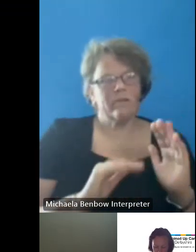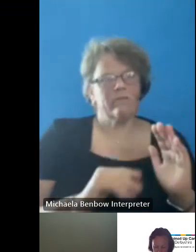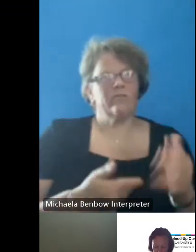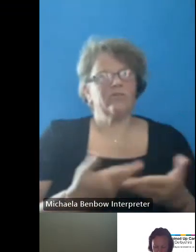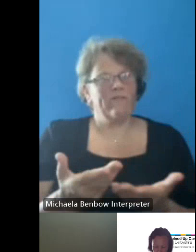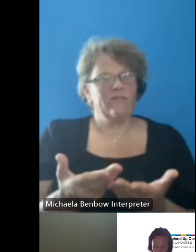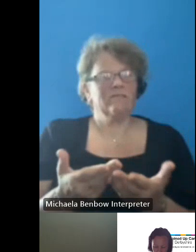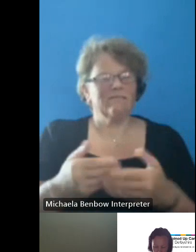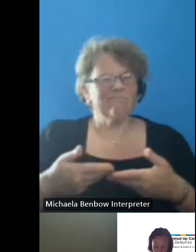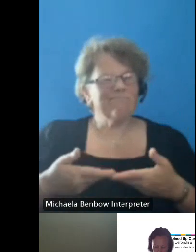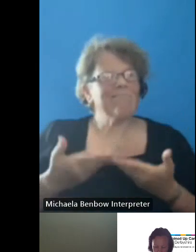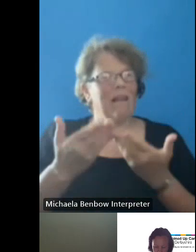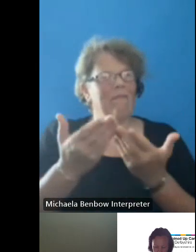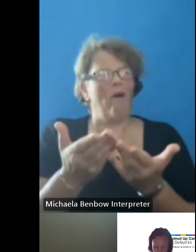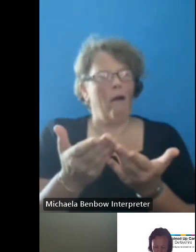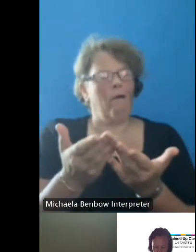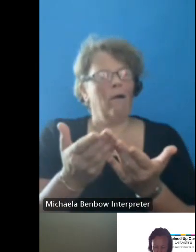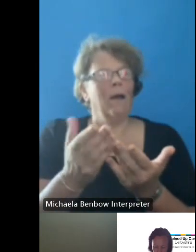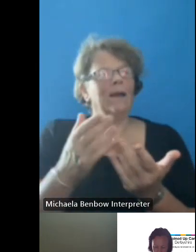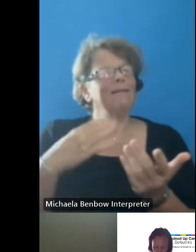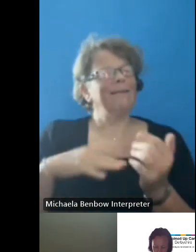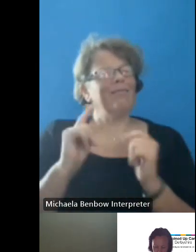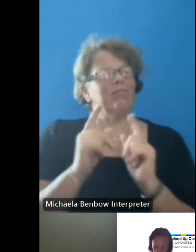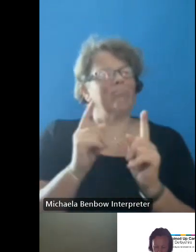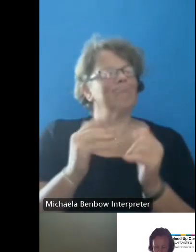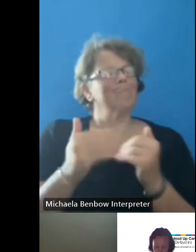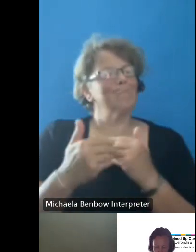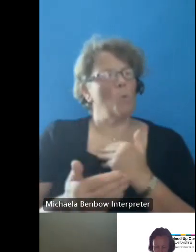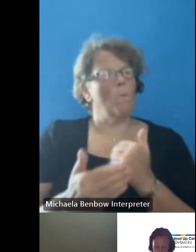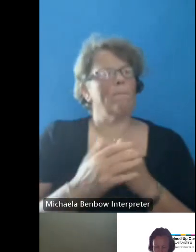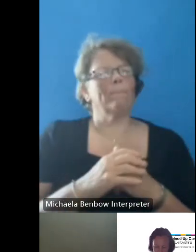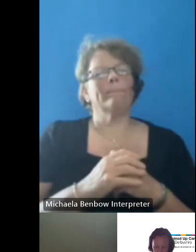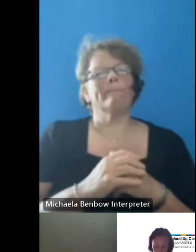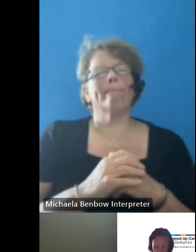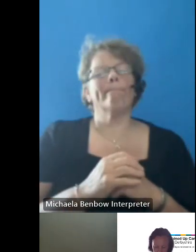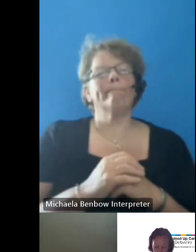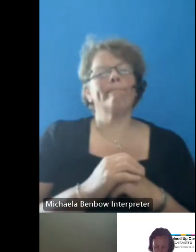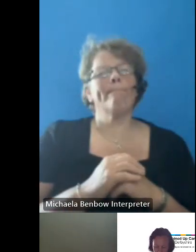and we need to be doing that much more often.